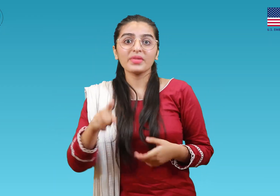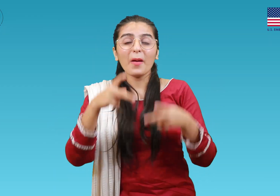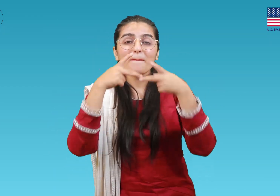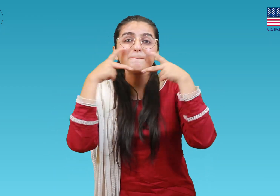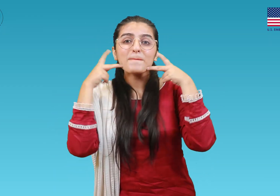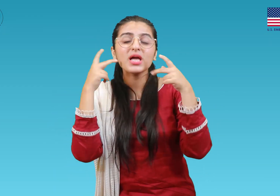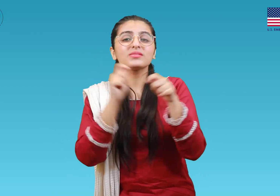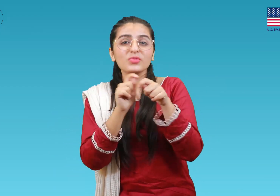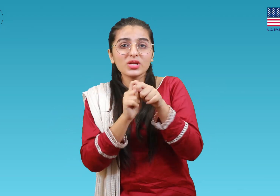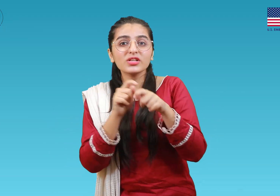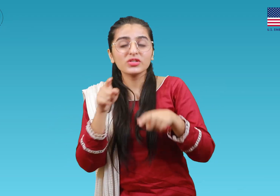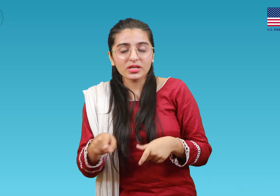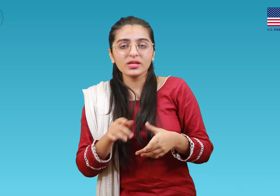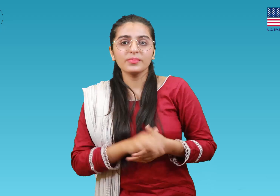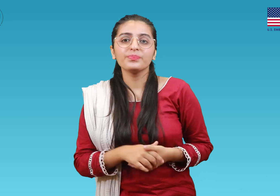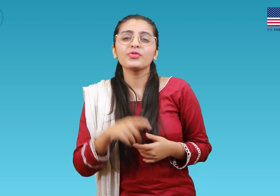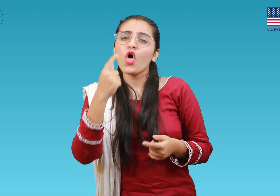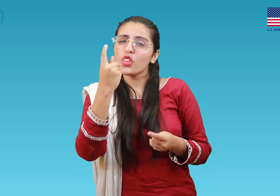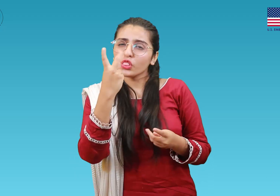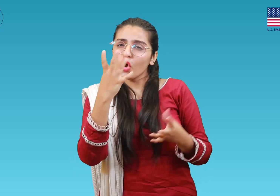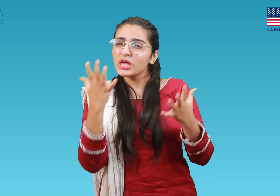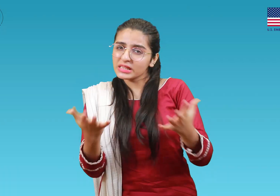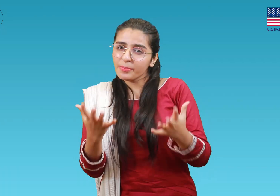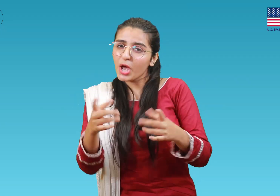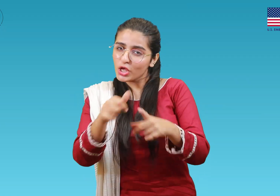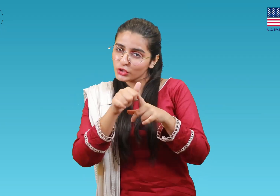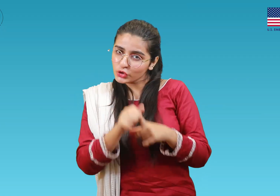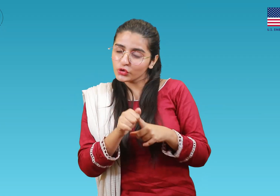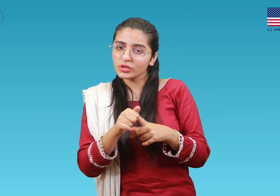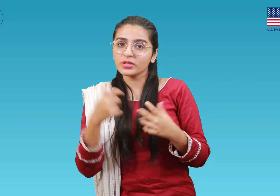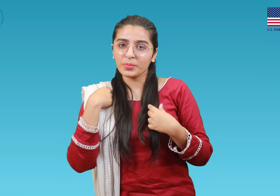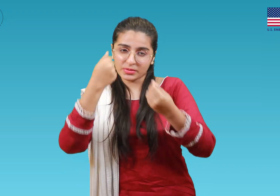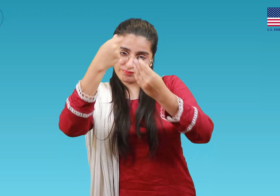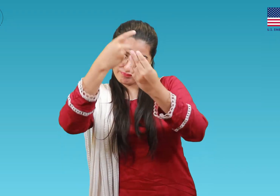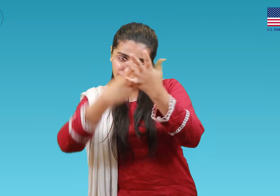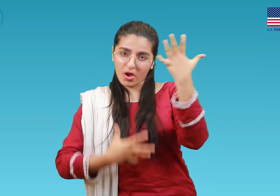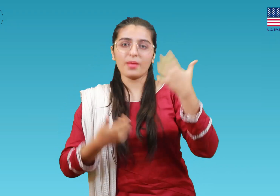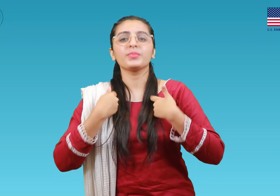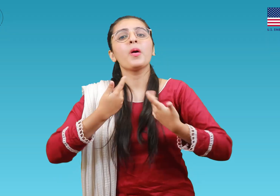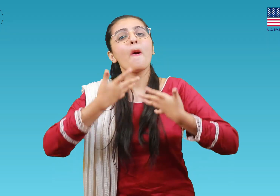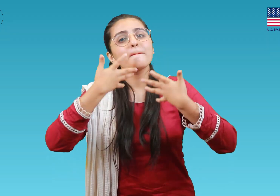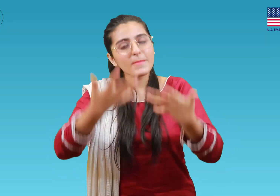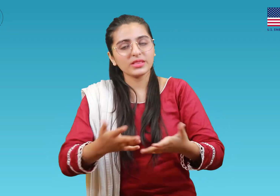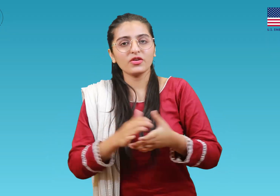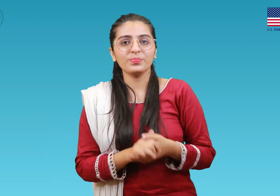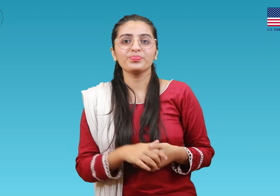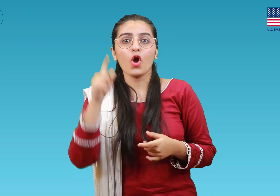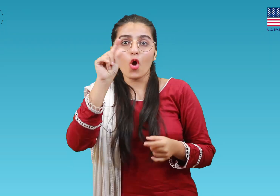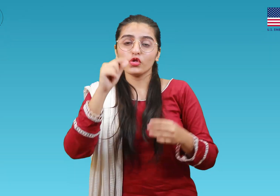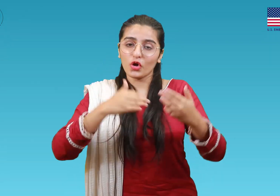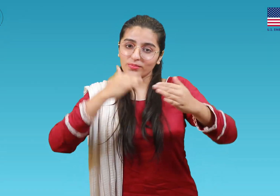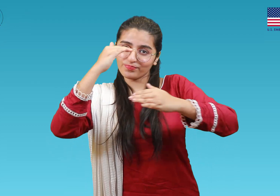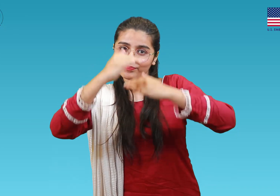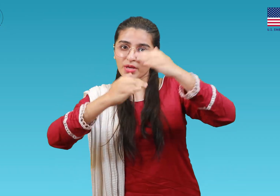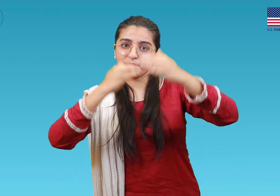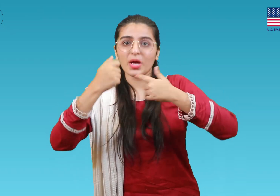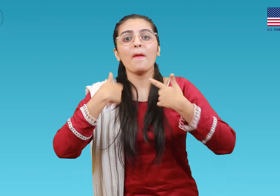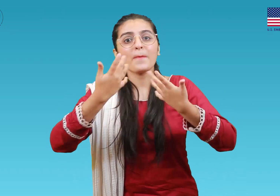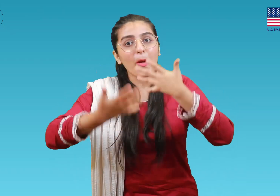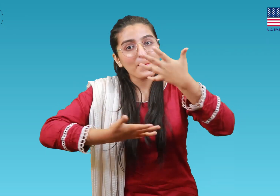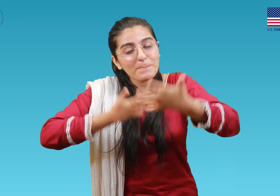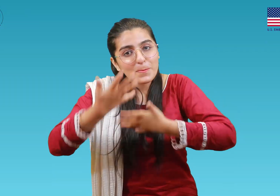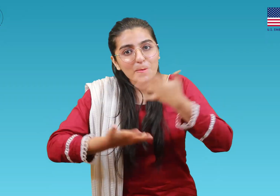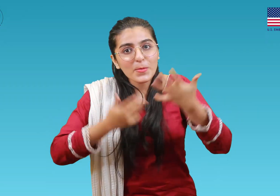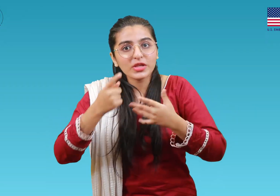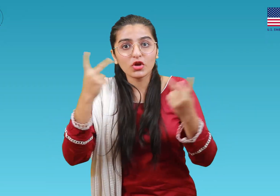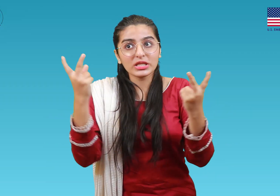In order to make these masks, you need some things that I'm going to list down. I will also explain step by step how to make